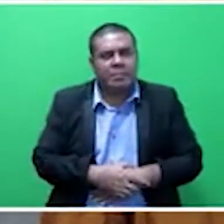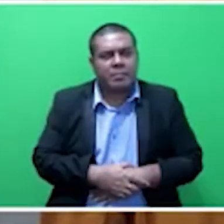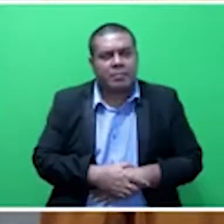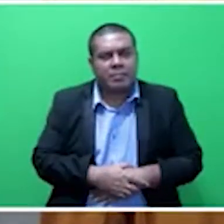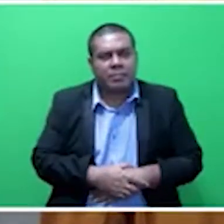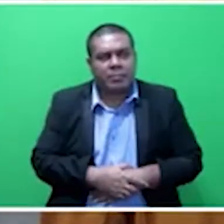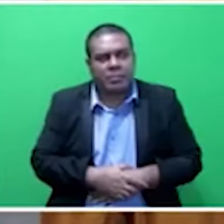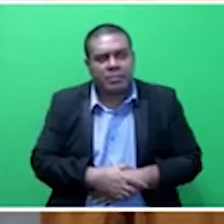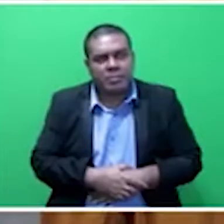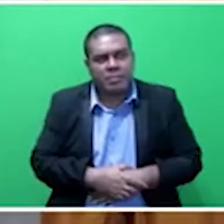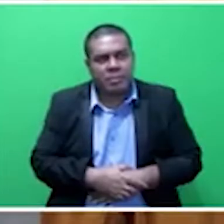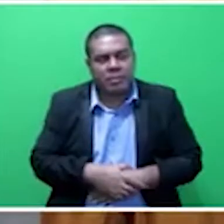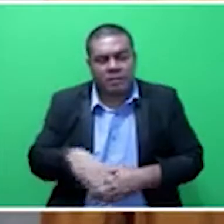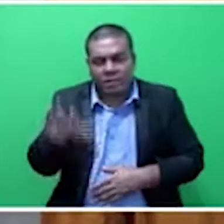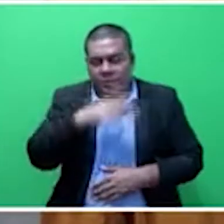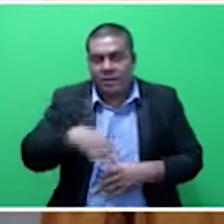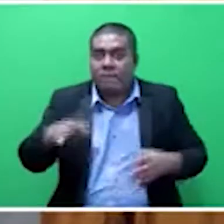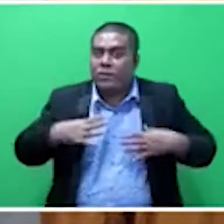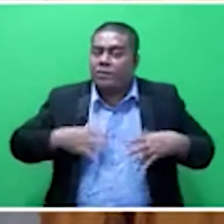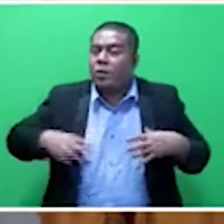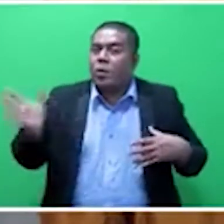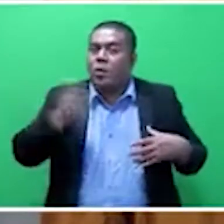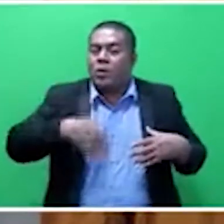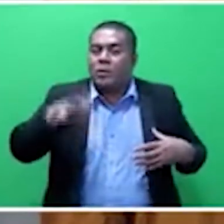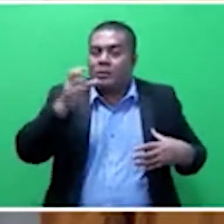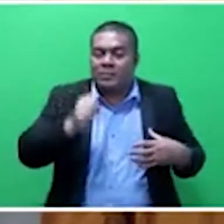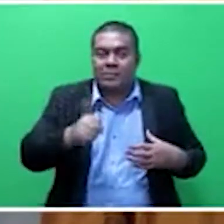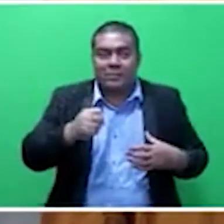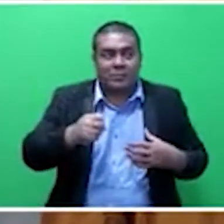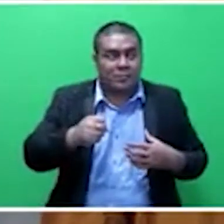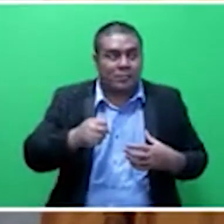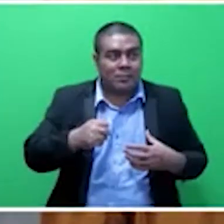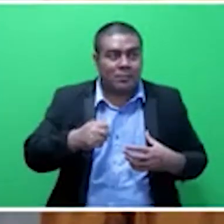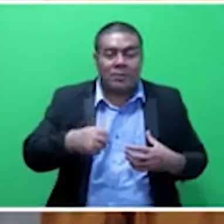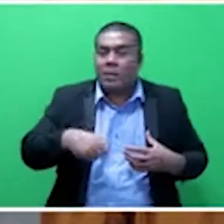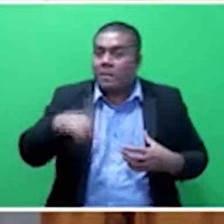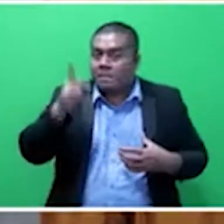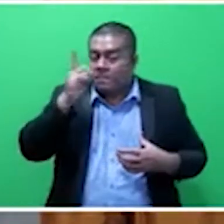One-view GIS system will be free for all users, as before companies and individuals used to pay